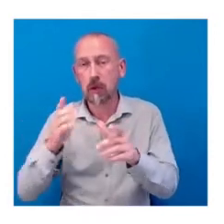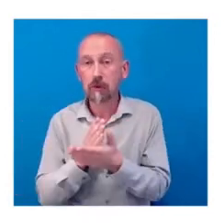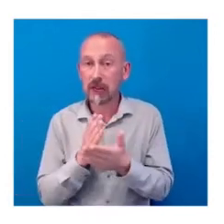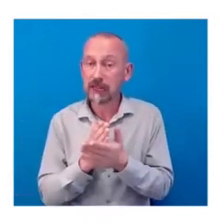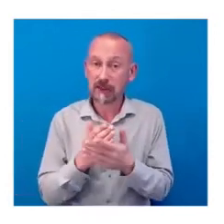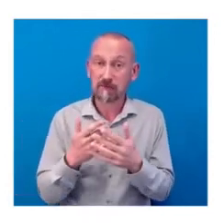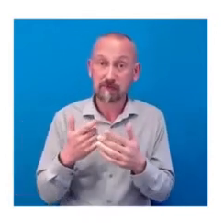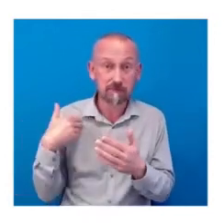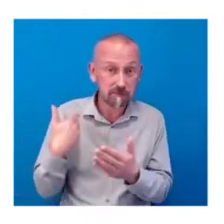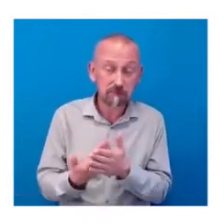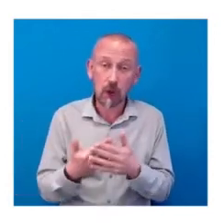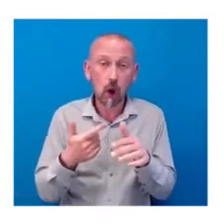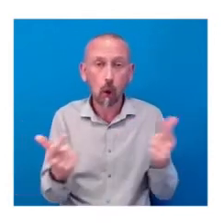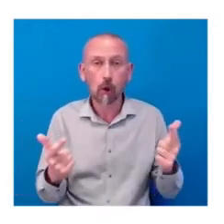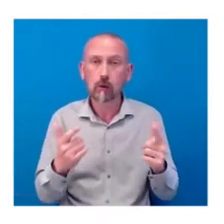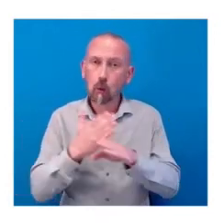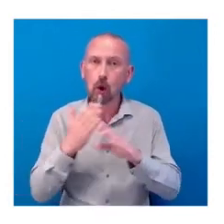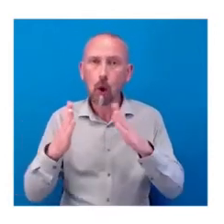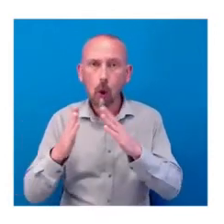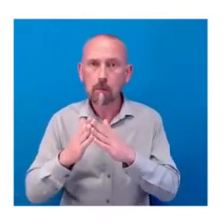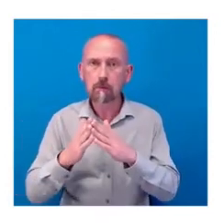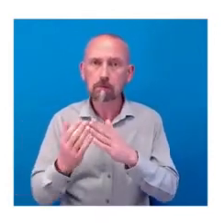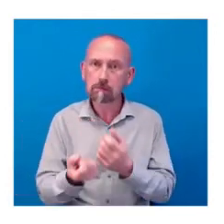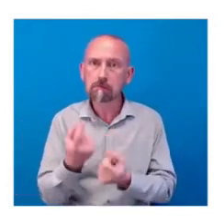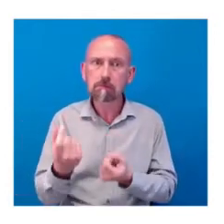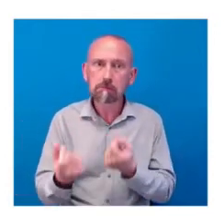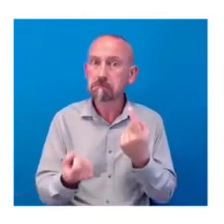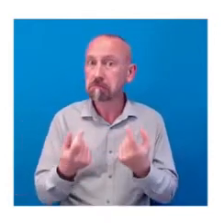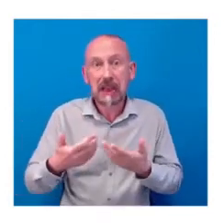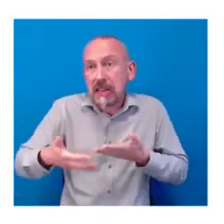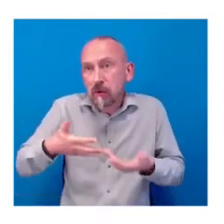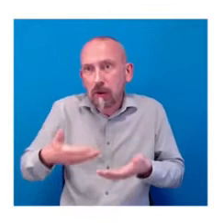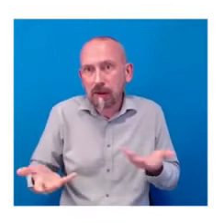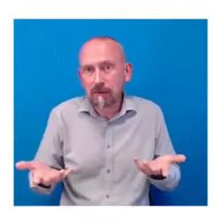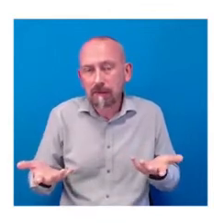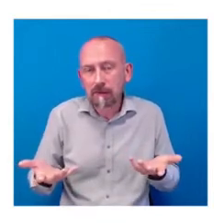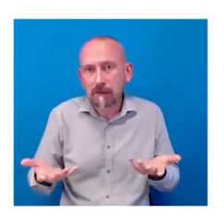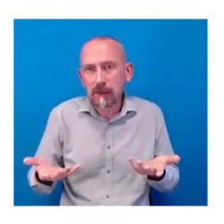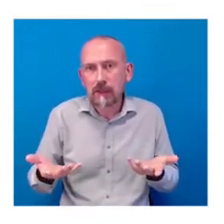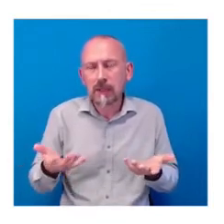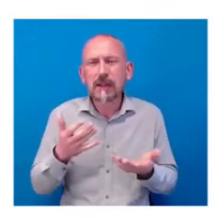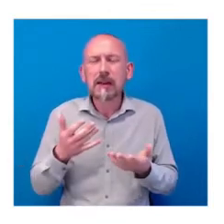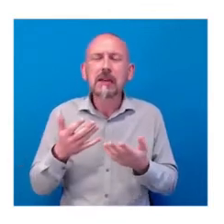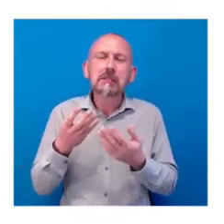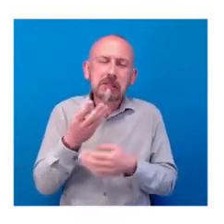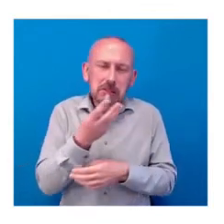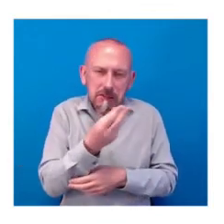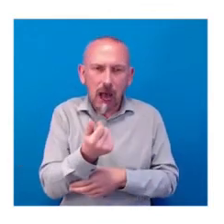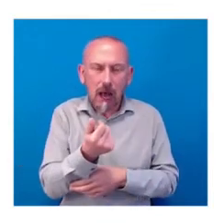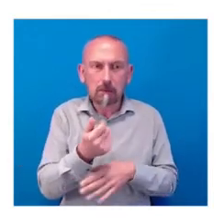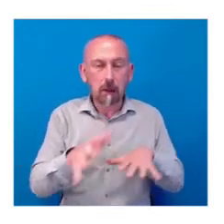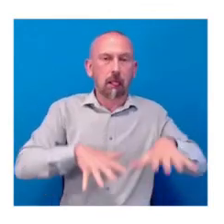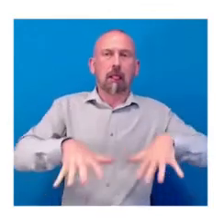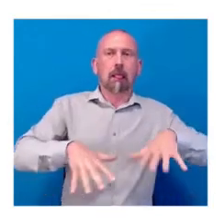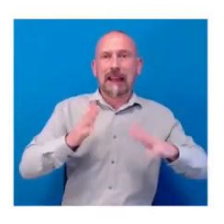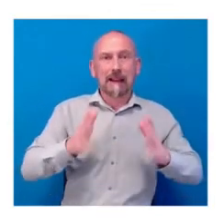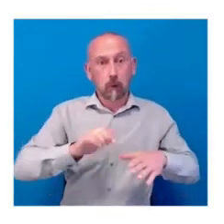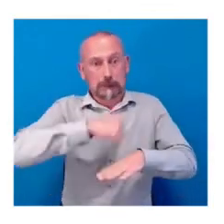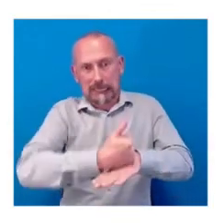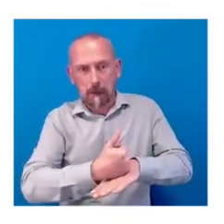anyway. And while we had one or two hastily assembled voice booths at people's houses, you know, we were very fortunate to be able